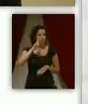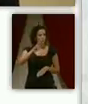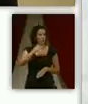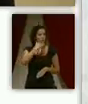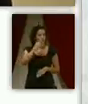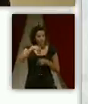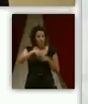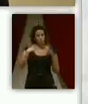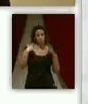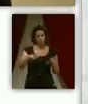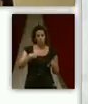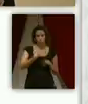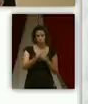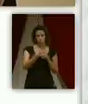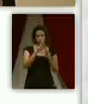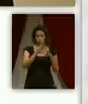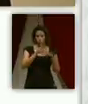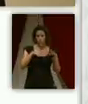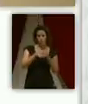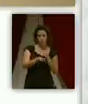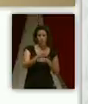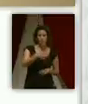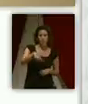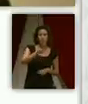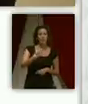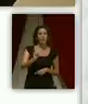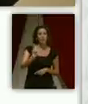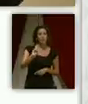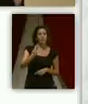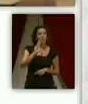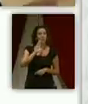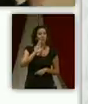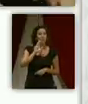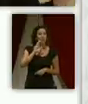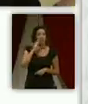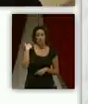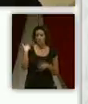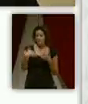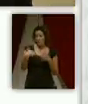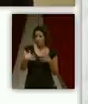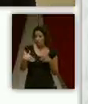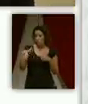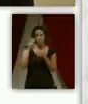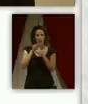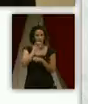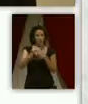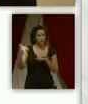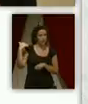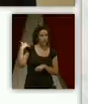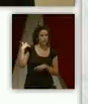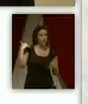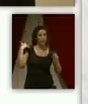visual impairment. I have some colleagues in my department, they haven't updated their iPhones to the